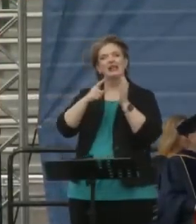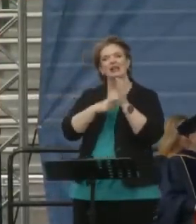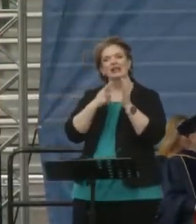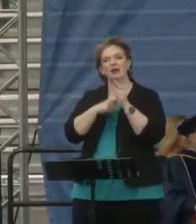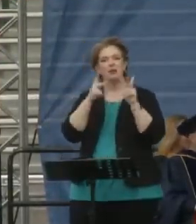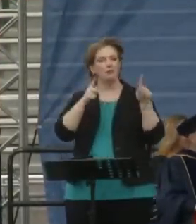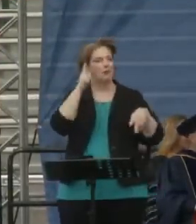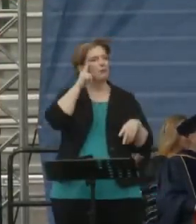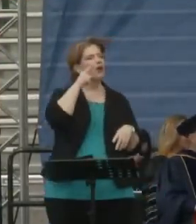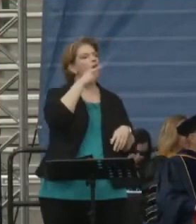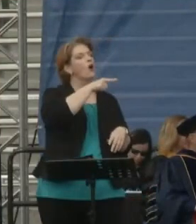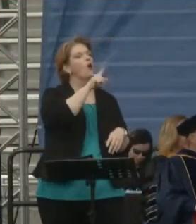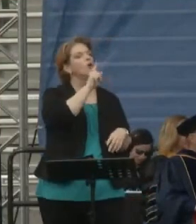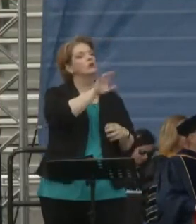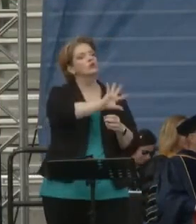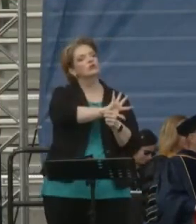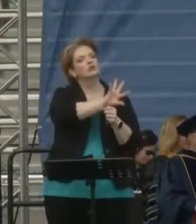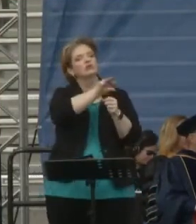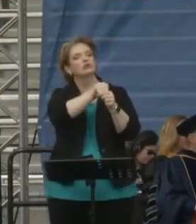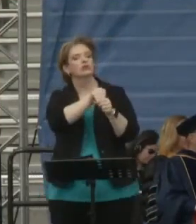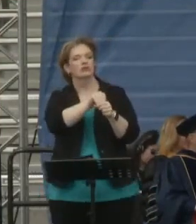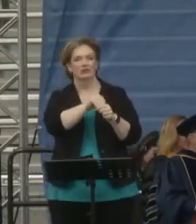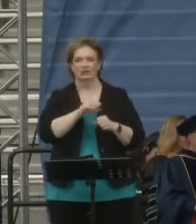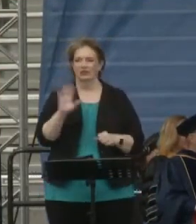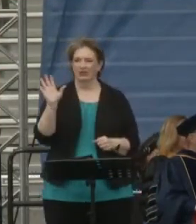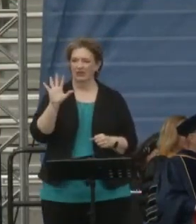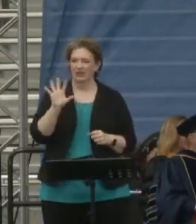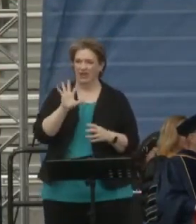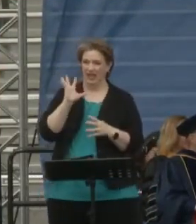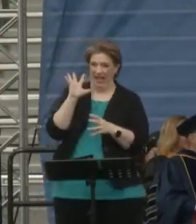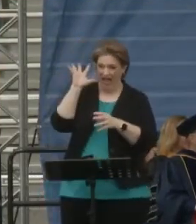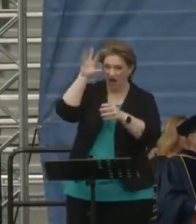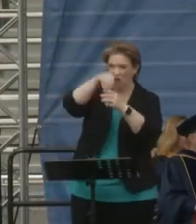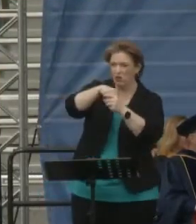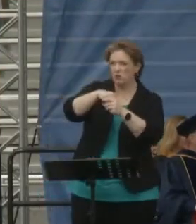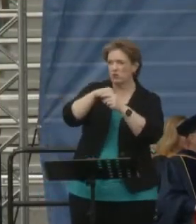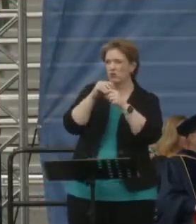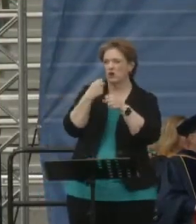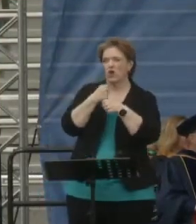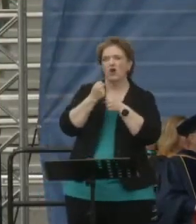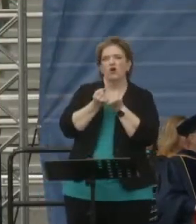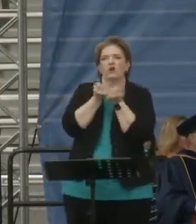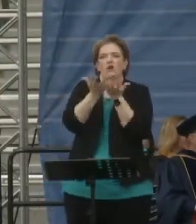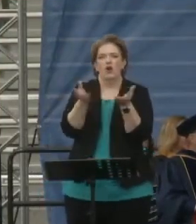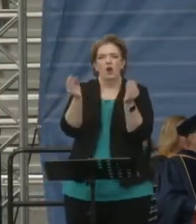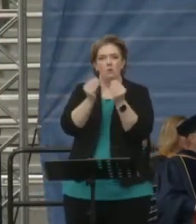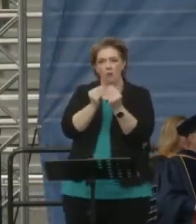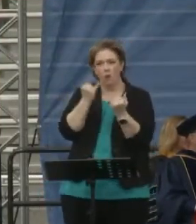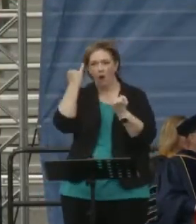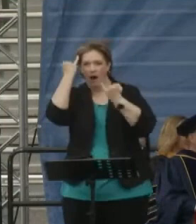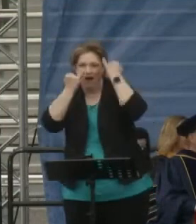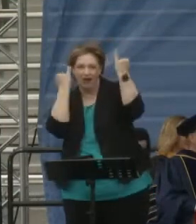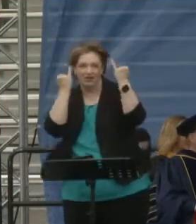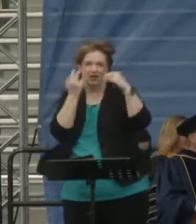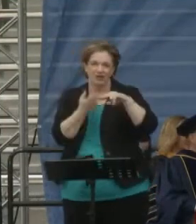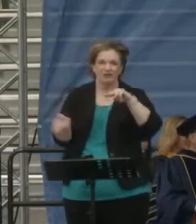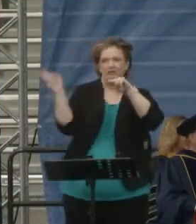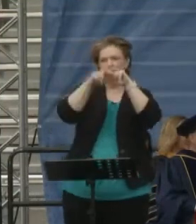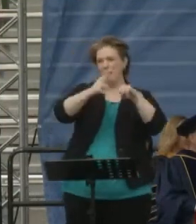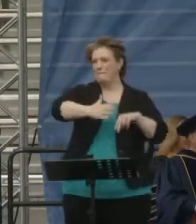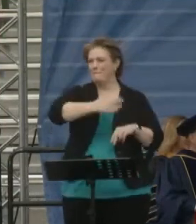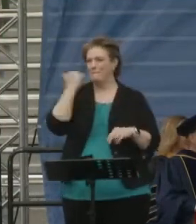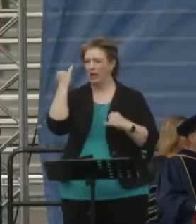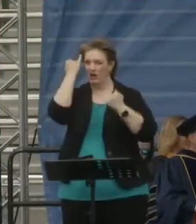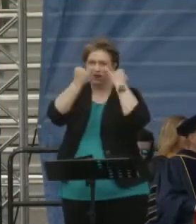Inclusion is not a subtractive force, it is additive. Inclusion creates more ideas and better ideas because you are